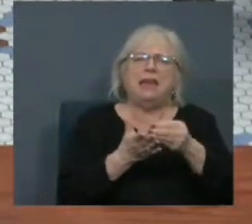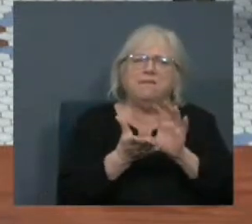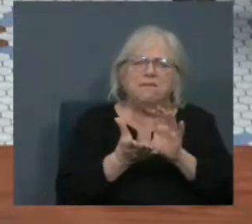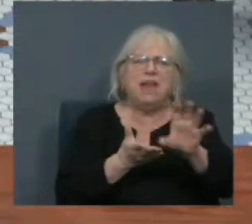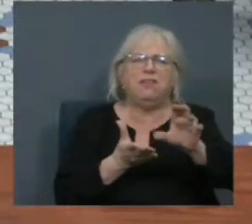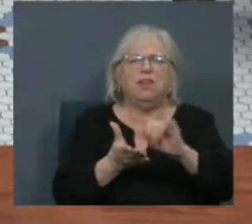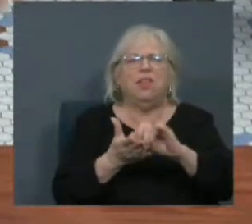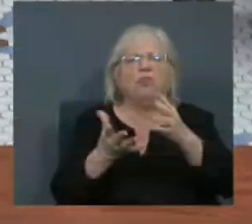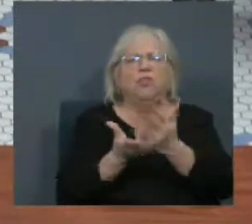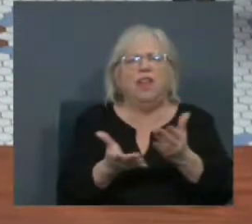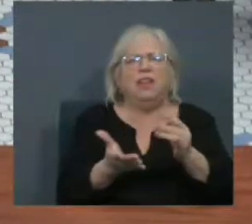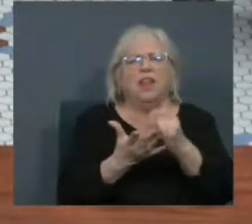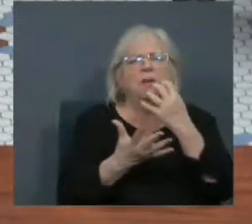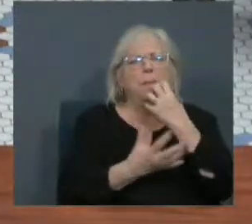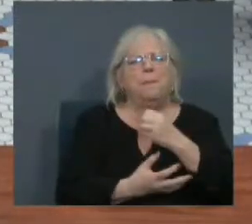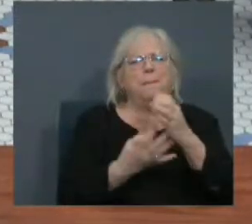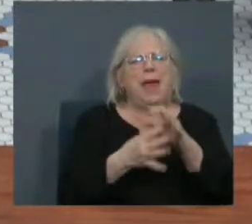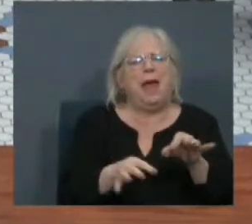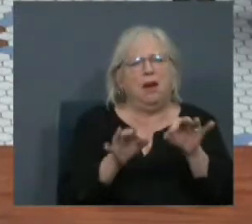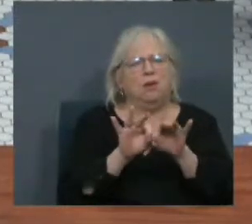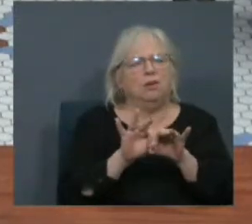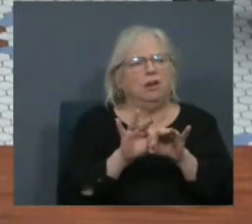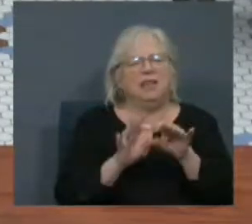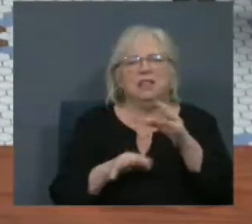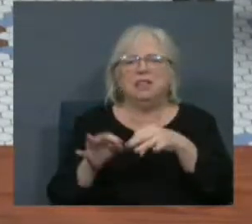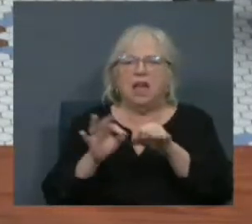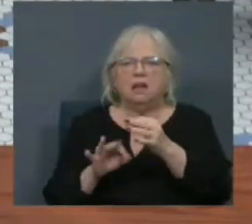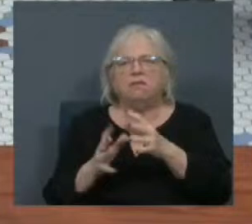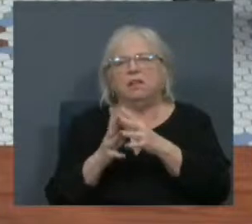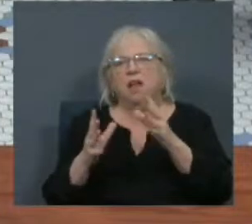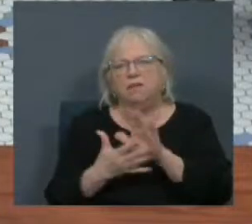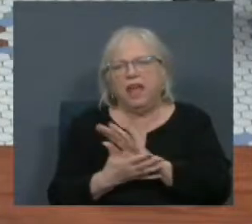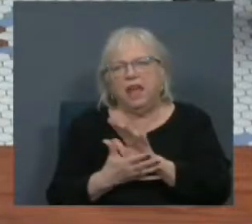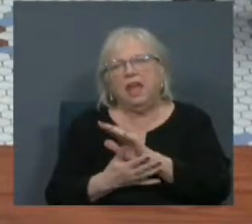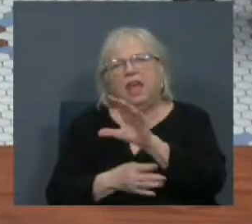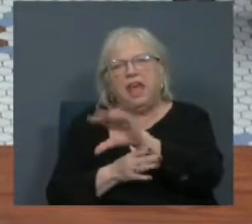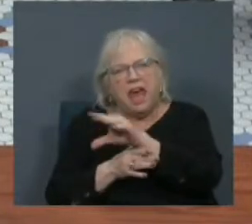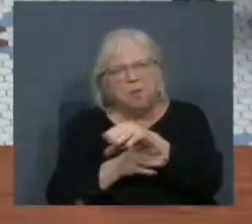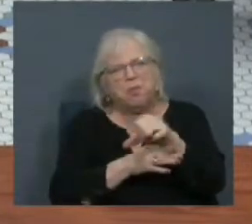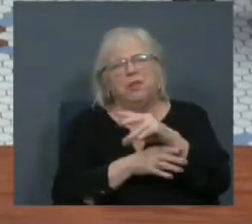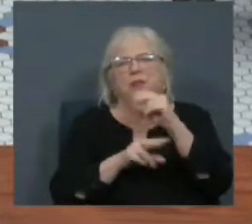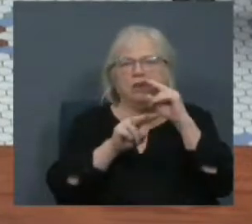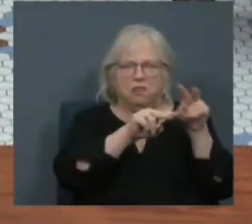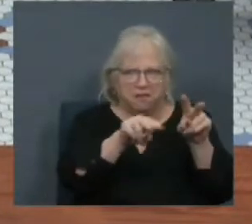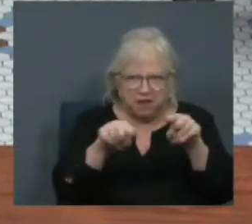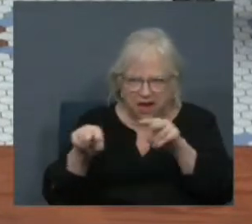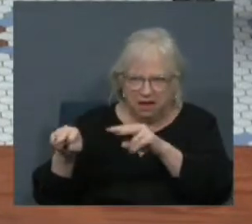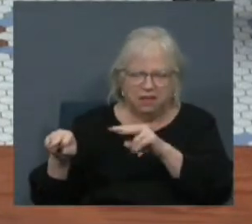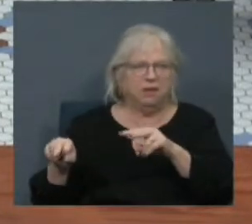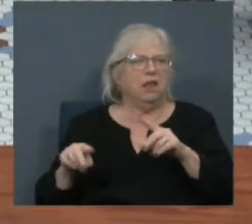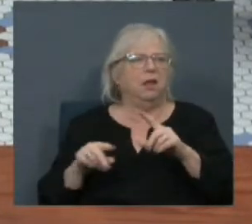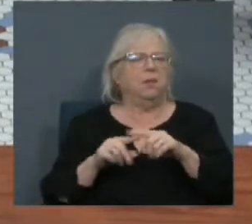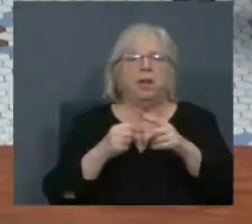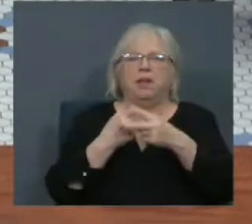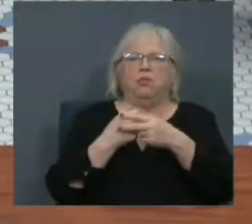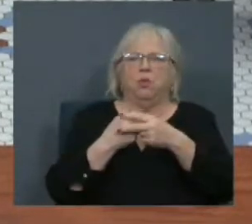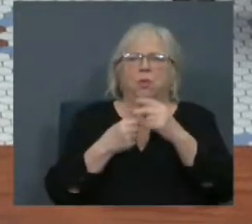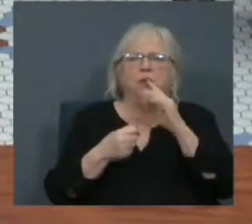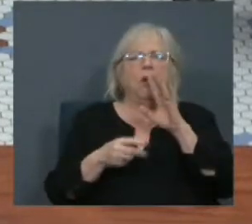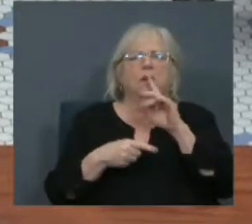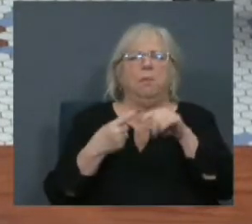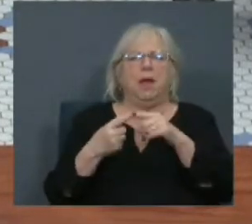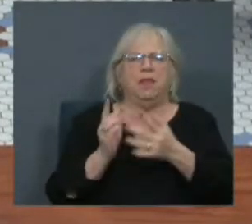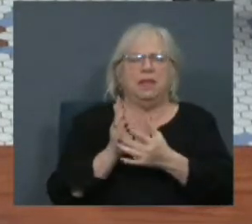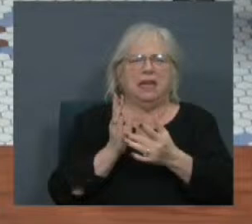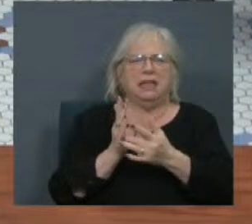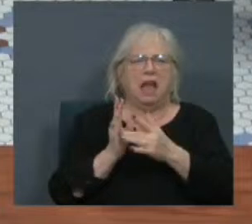that matter instead of a bunch of cameras and surveillance. Cloud, I mean, that storage, when we talk about the technology side